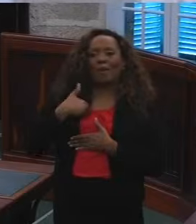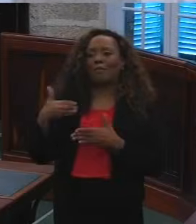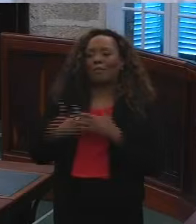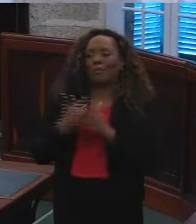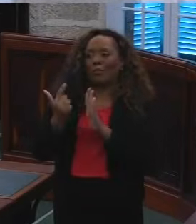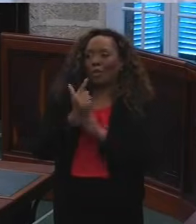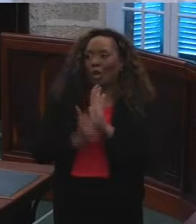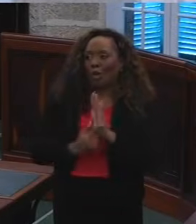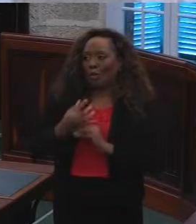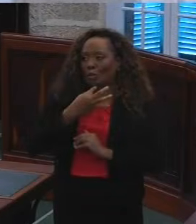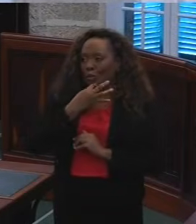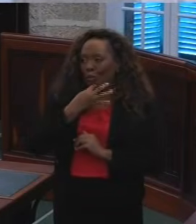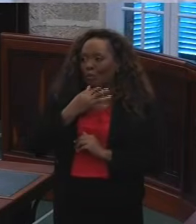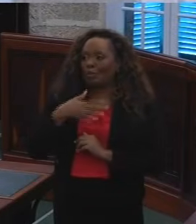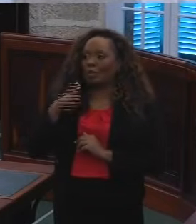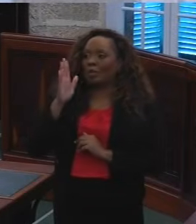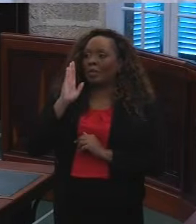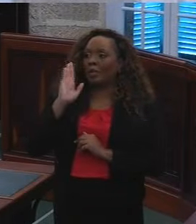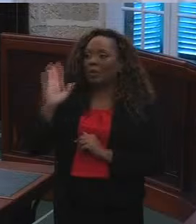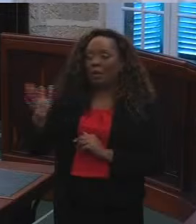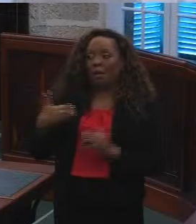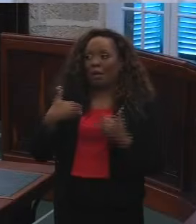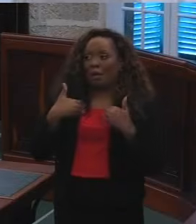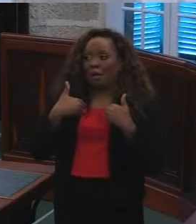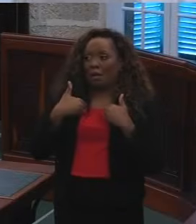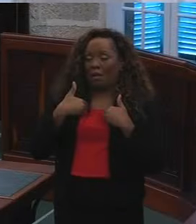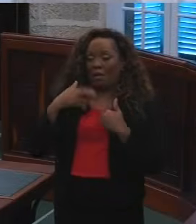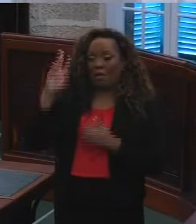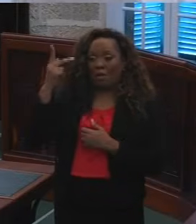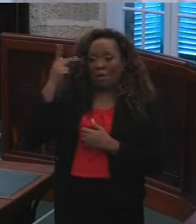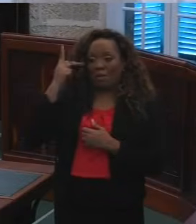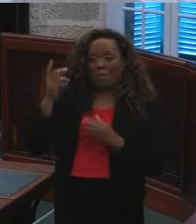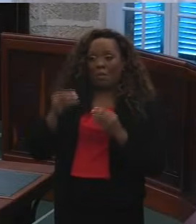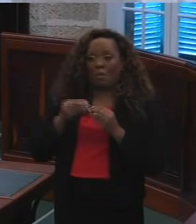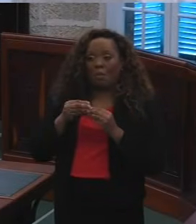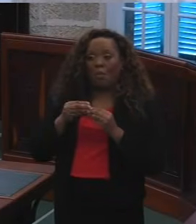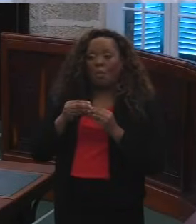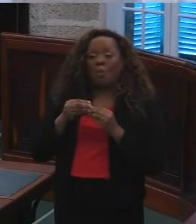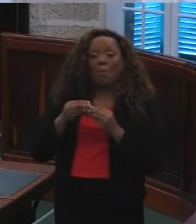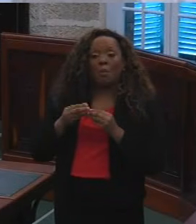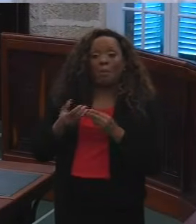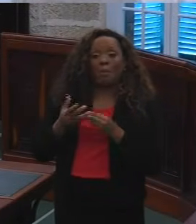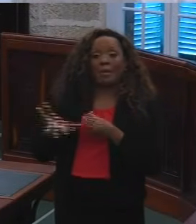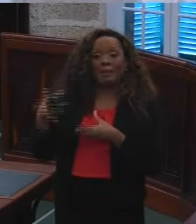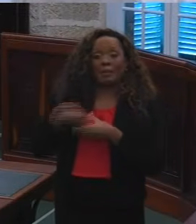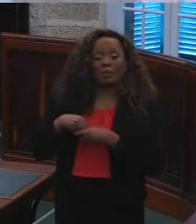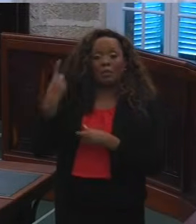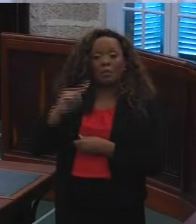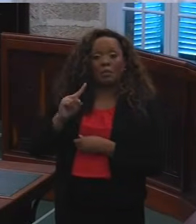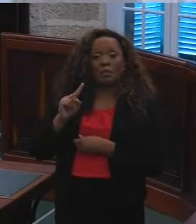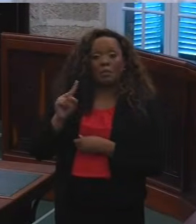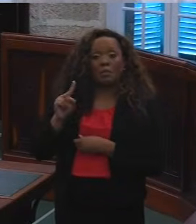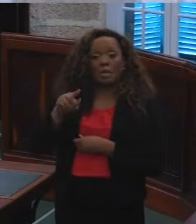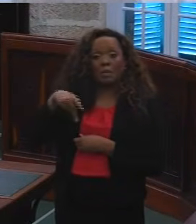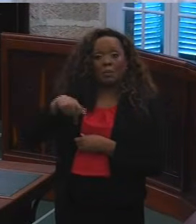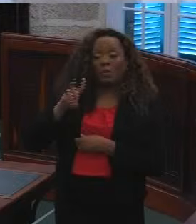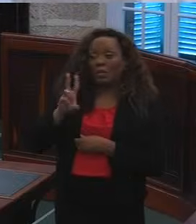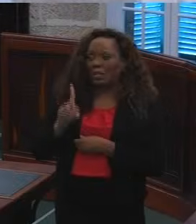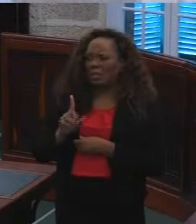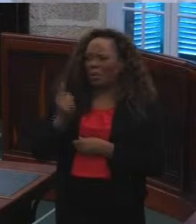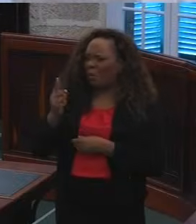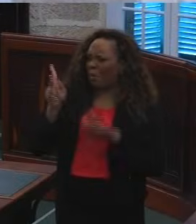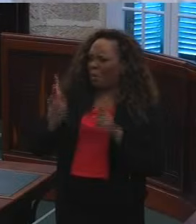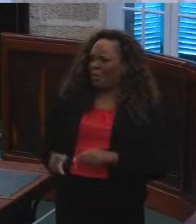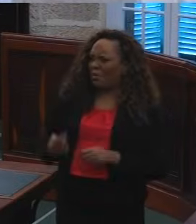us to make Parliament more inclusive for persons with disability. One of my colleagues told me that he finds it